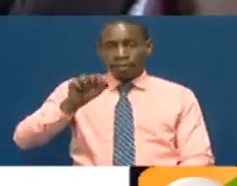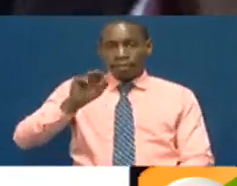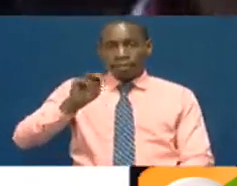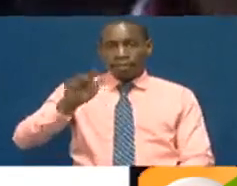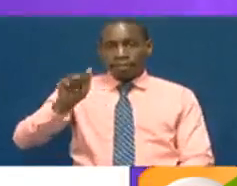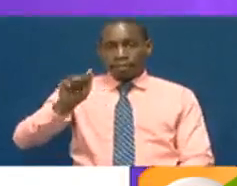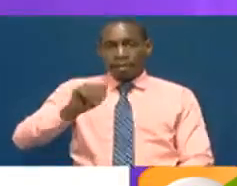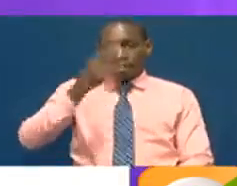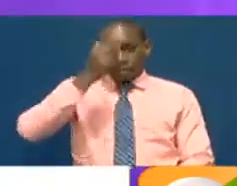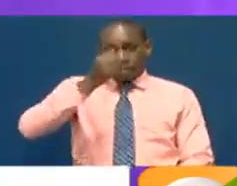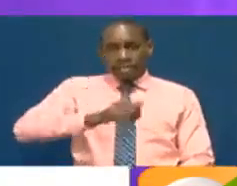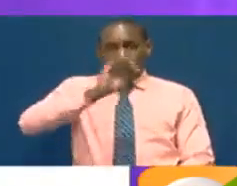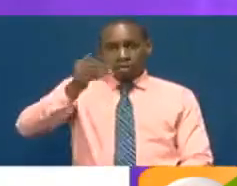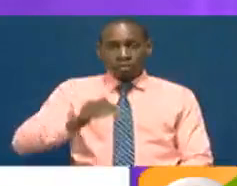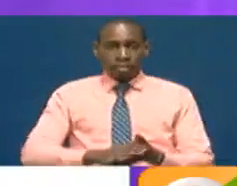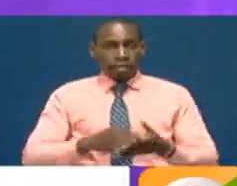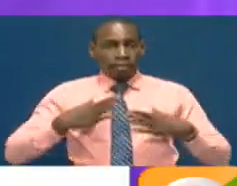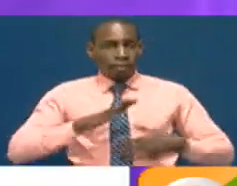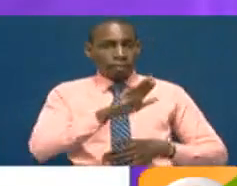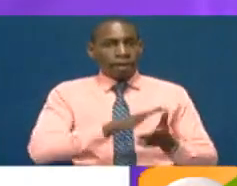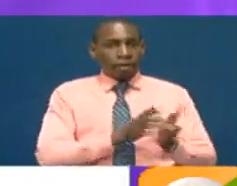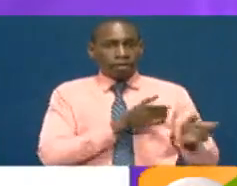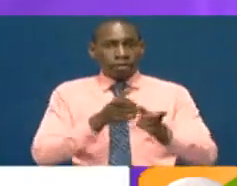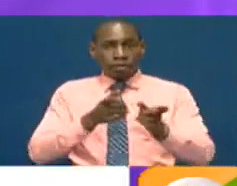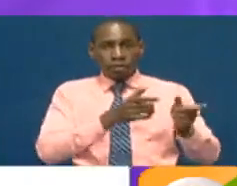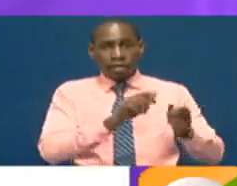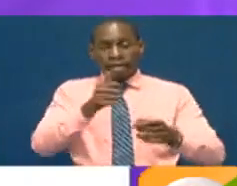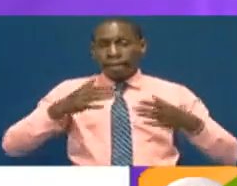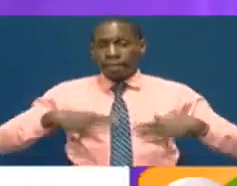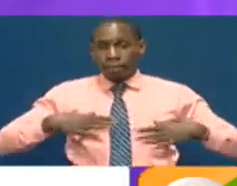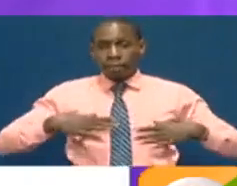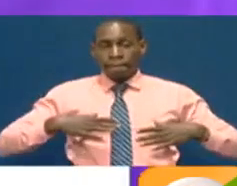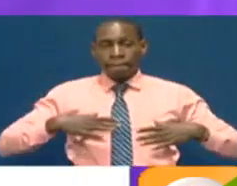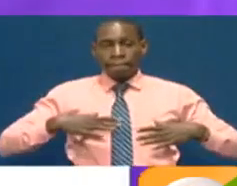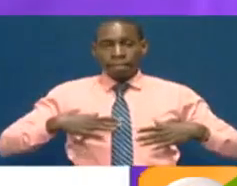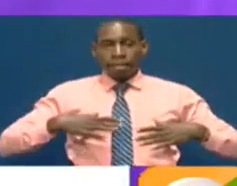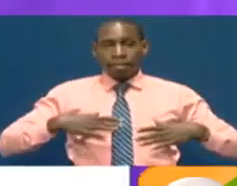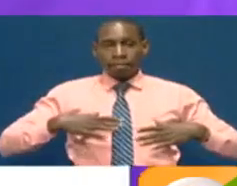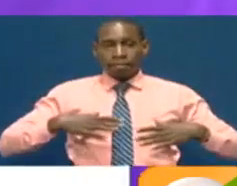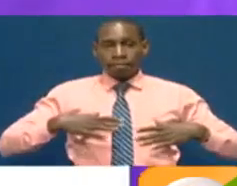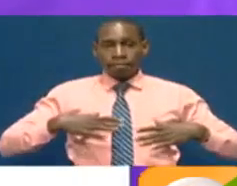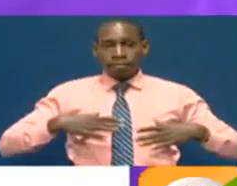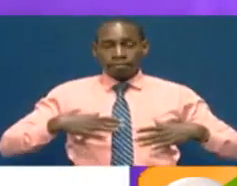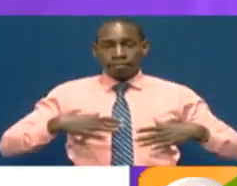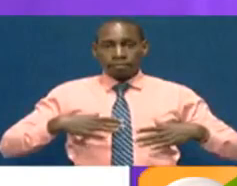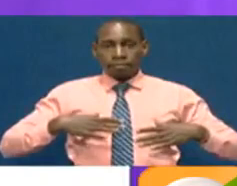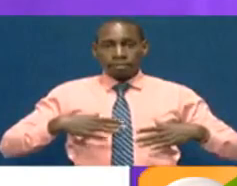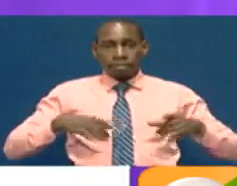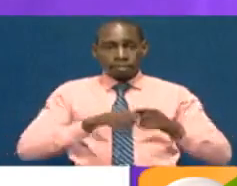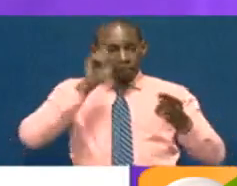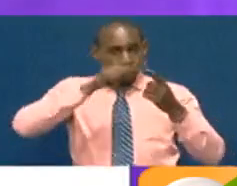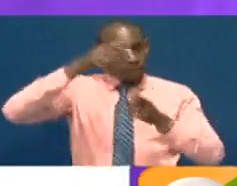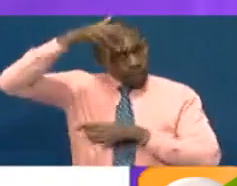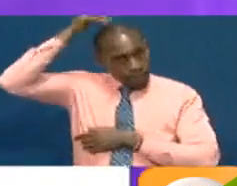Kajiado County. Taikana hao watu ambayo walipenda wakapiga binadamu risasi kama mtu ambayo anapiga simba